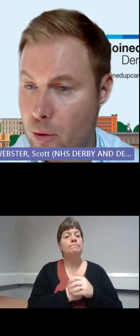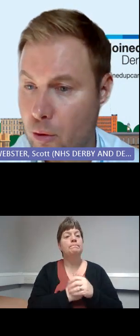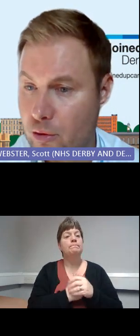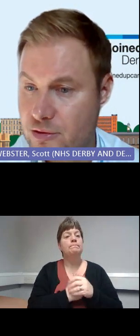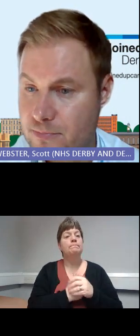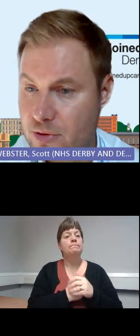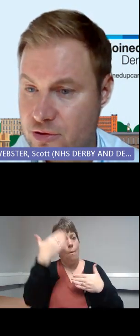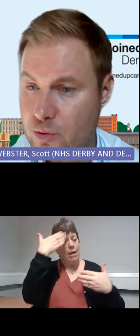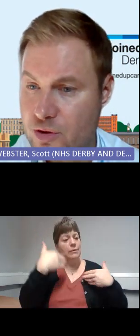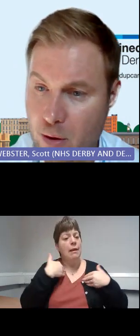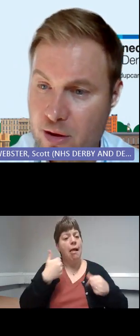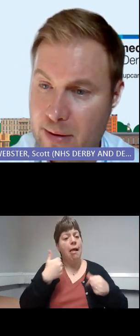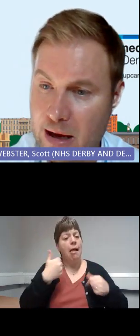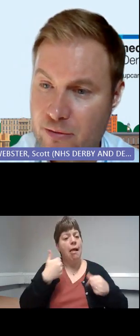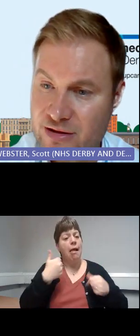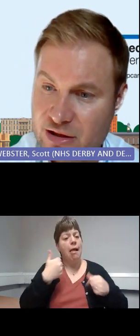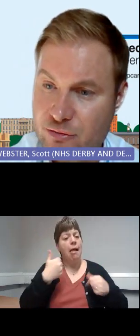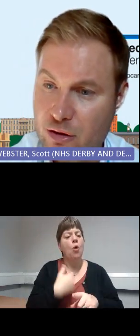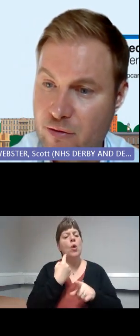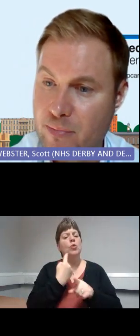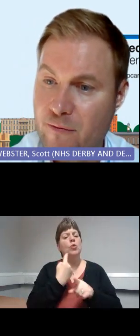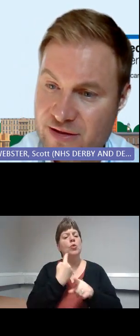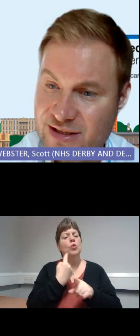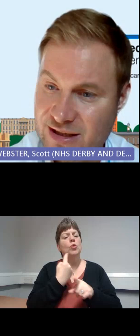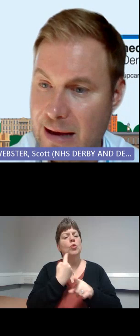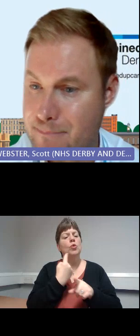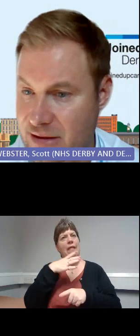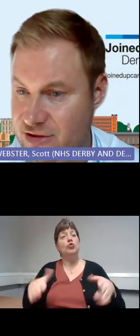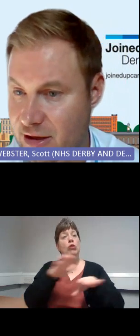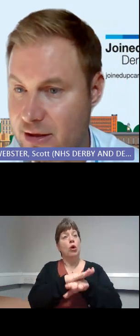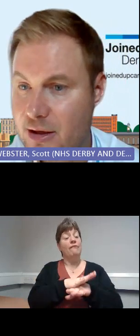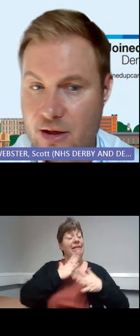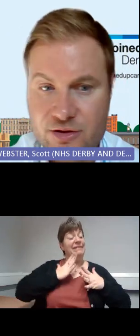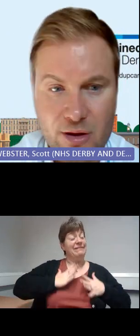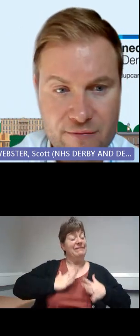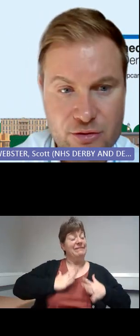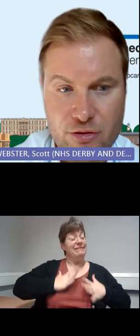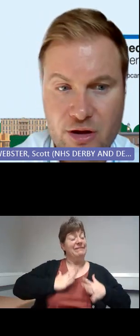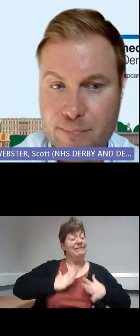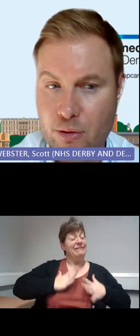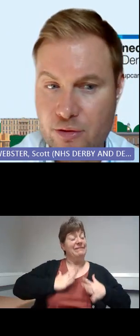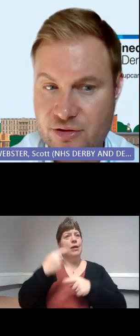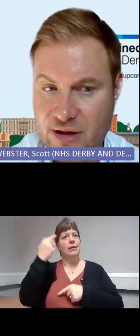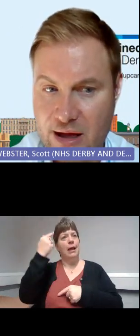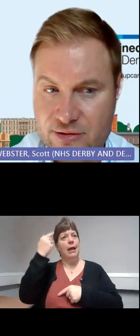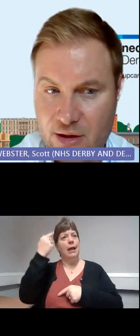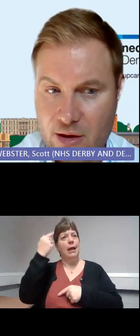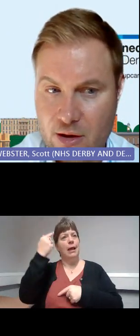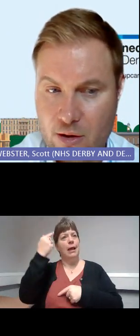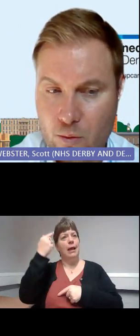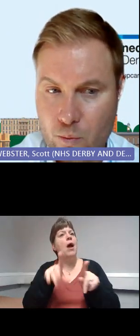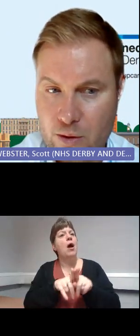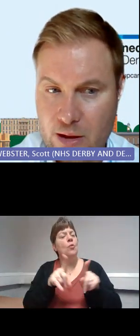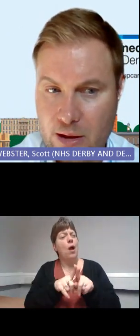health support. So we spoke about the need to recover both physically and mentally. So I think it's really important